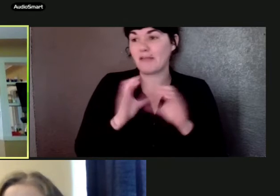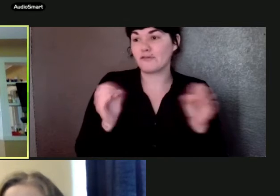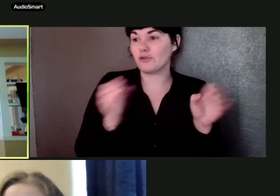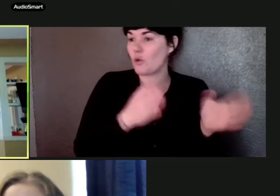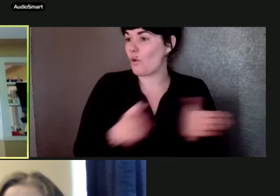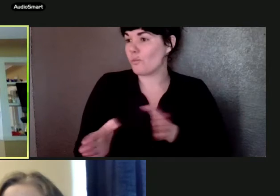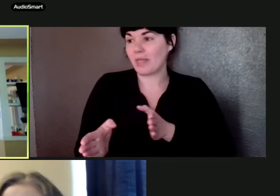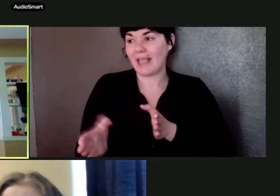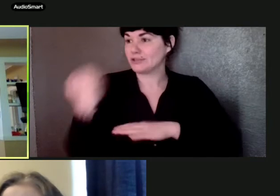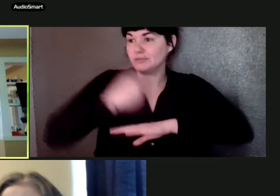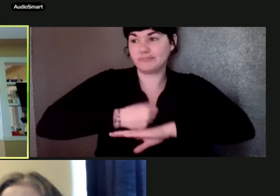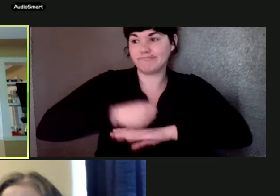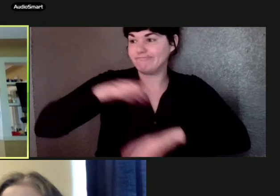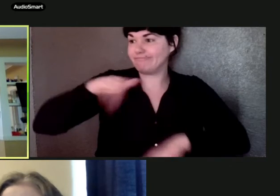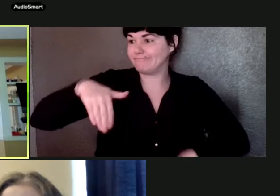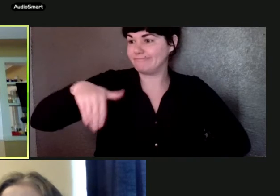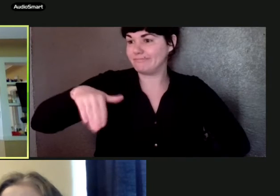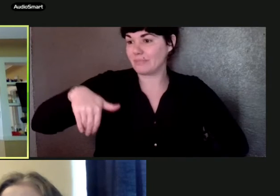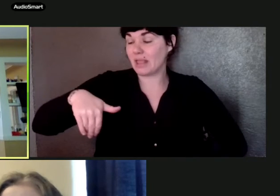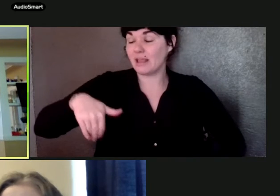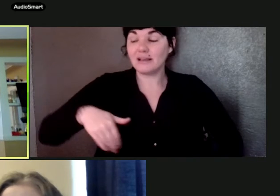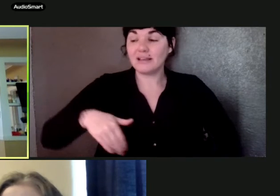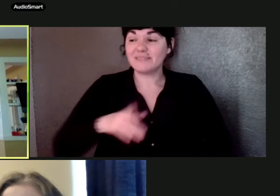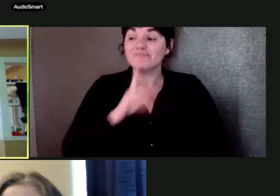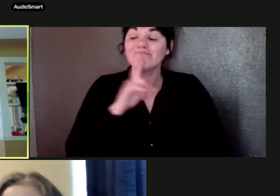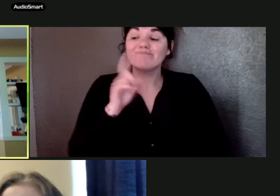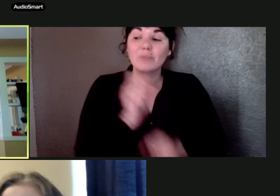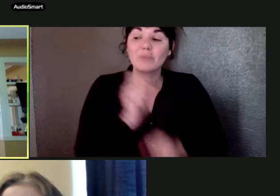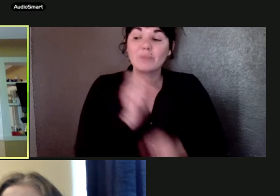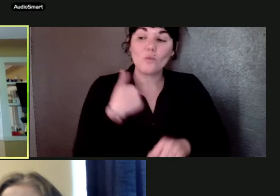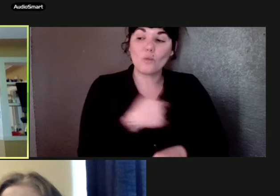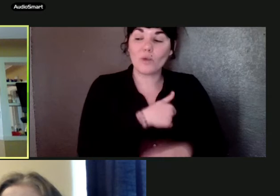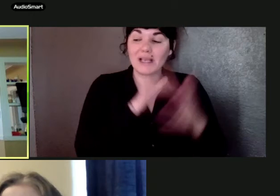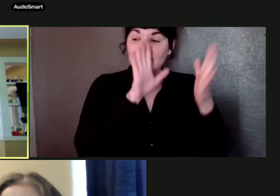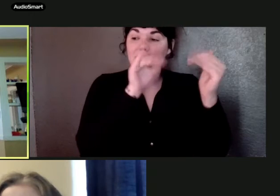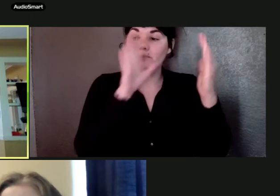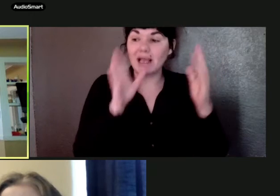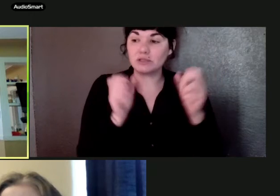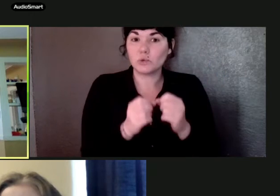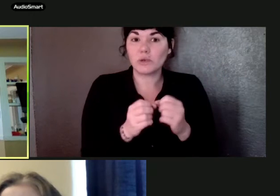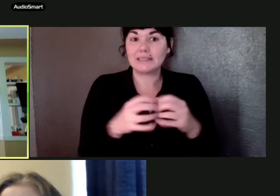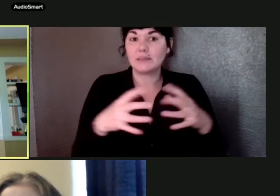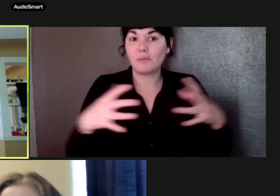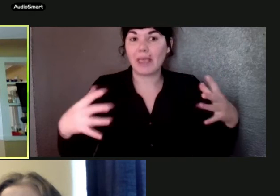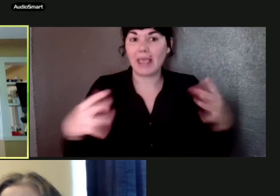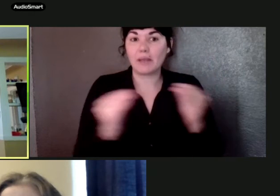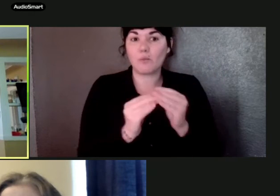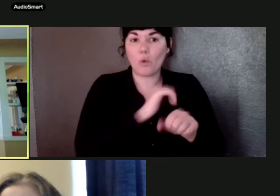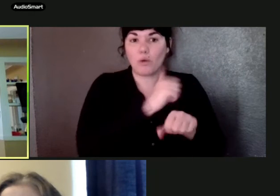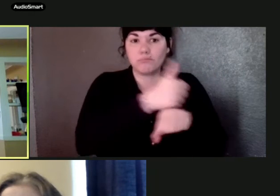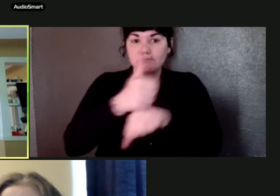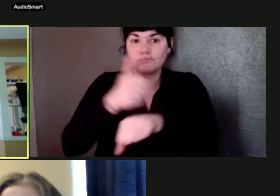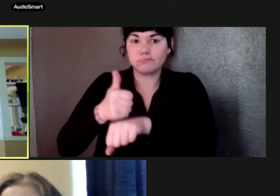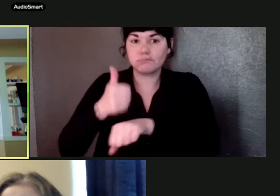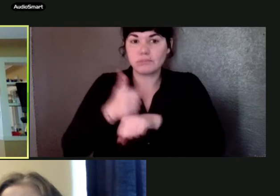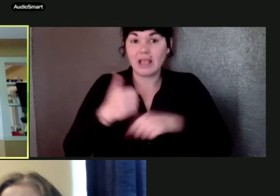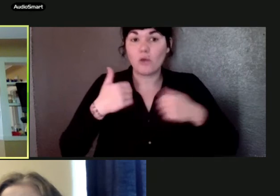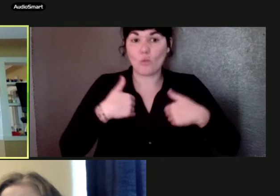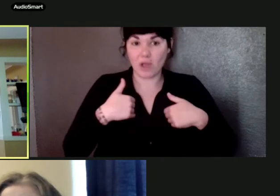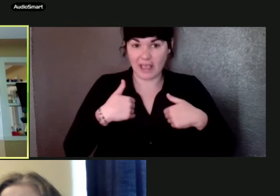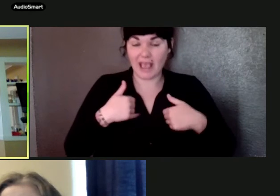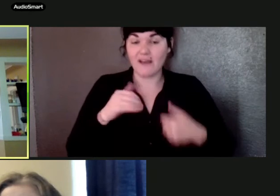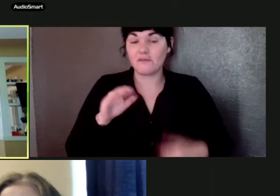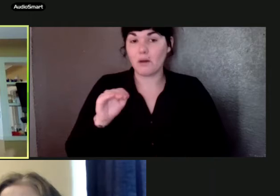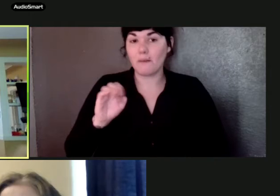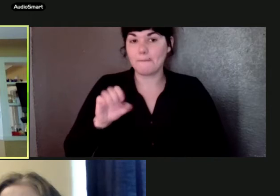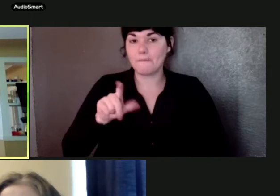mobile vans going around now, so you'll be seeing us driving around in the communities in the summer. And if you want a vaccine center in